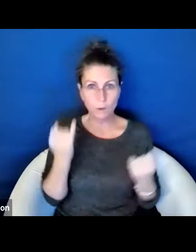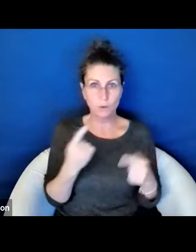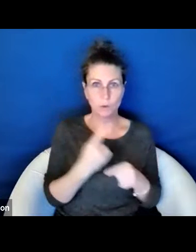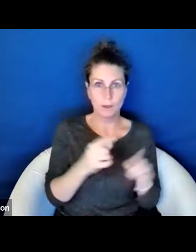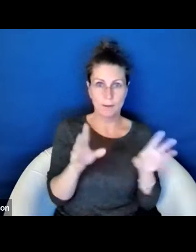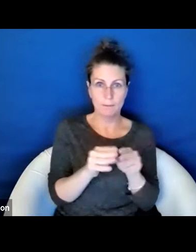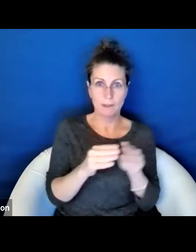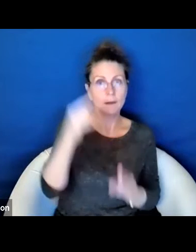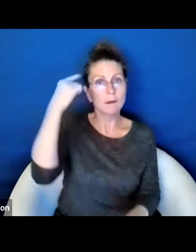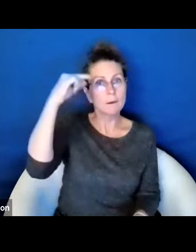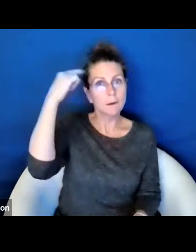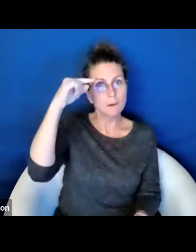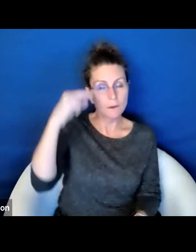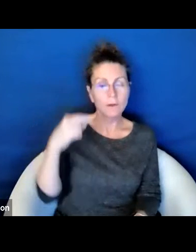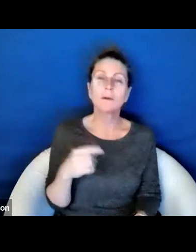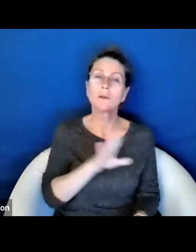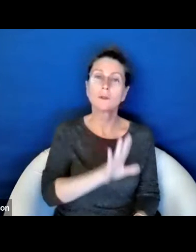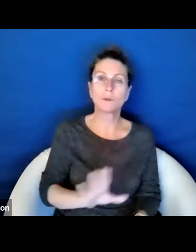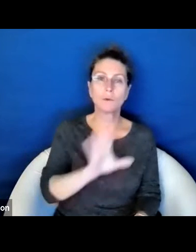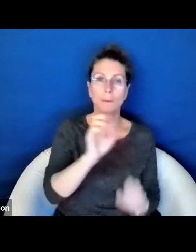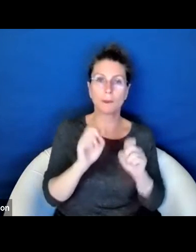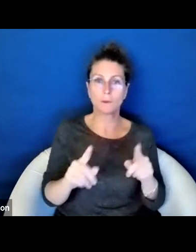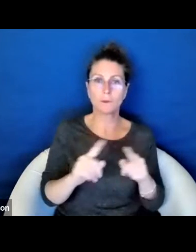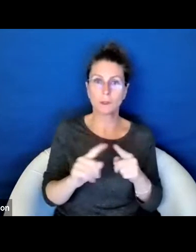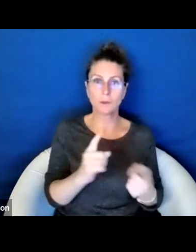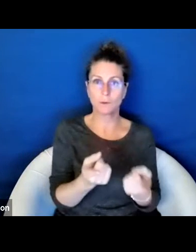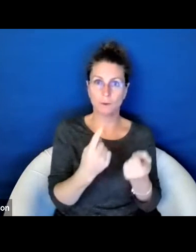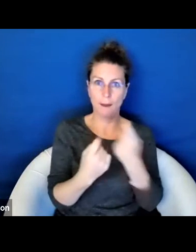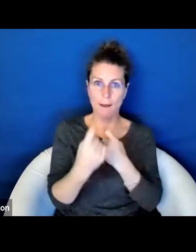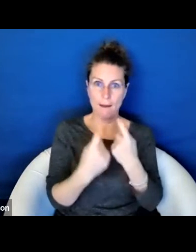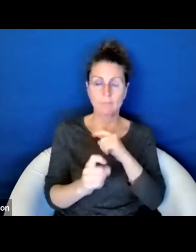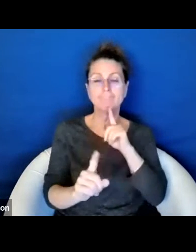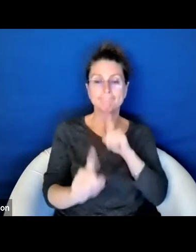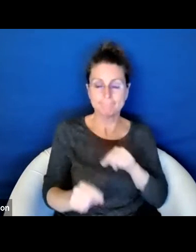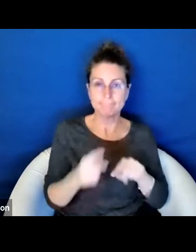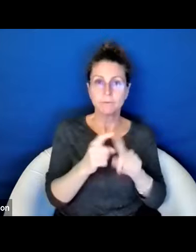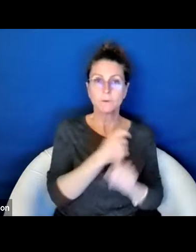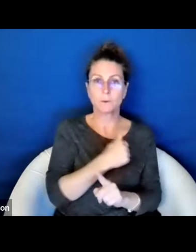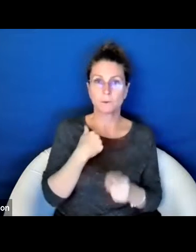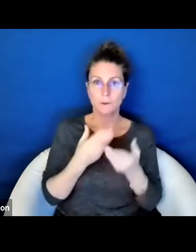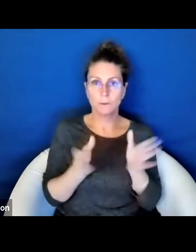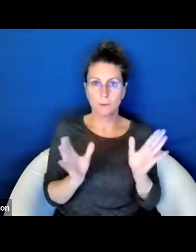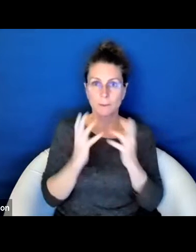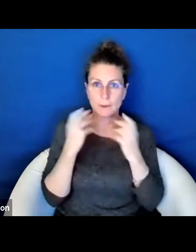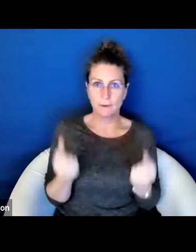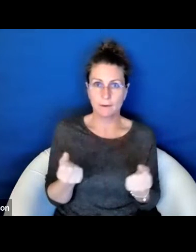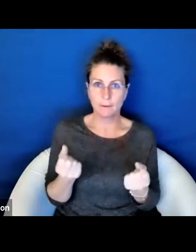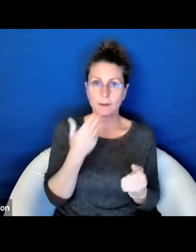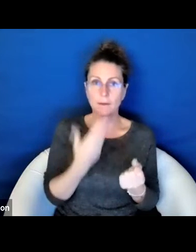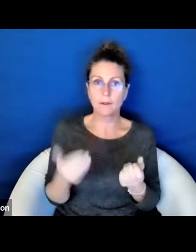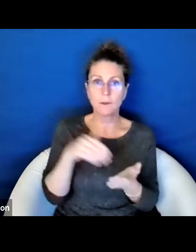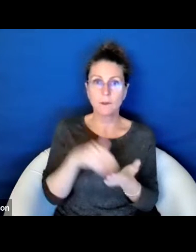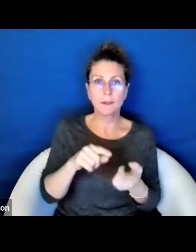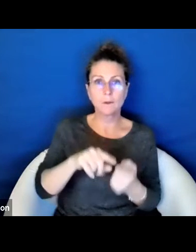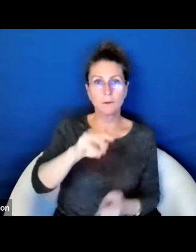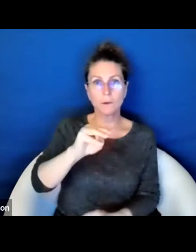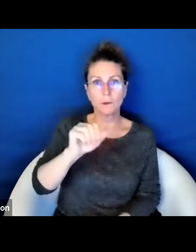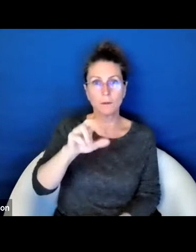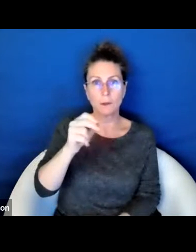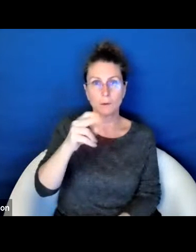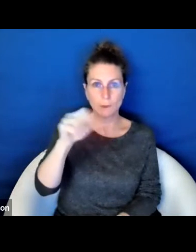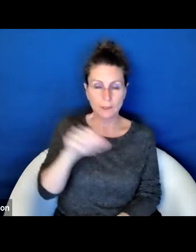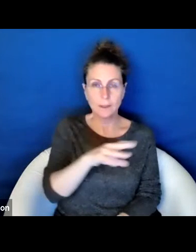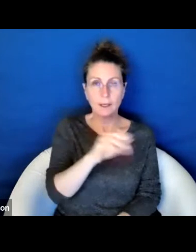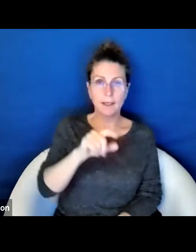updates and have your questions answered directly by Toronto Public Health. Thank you once again to Marina and to TPH